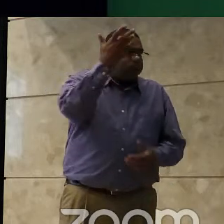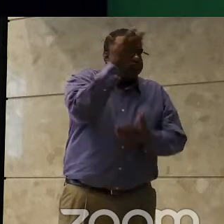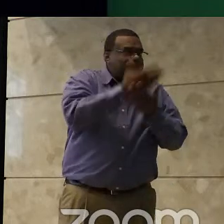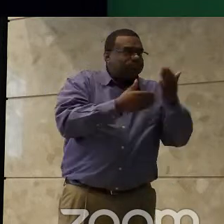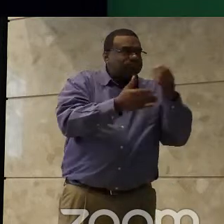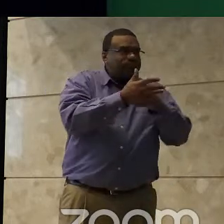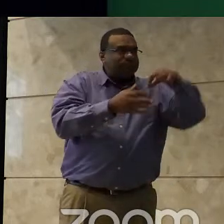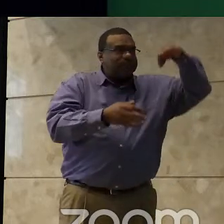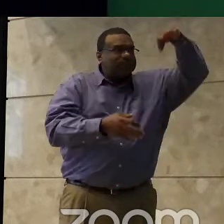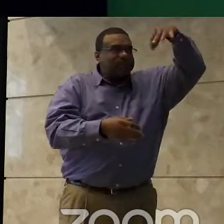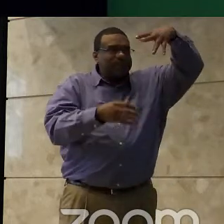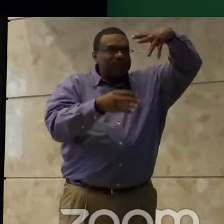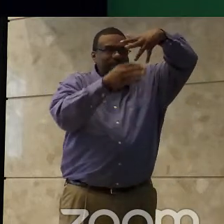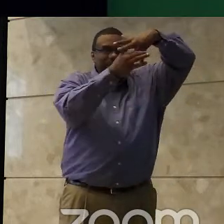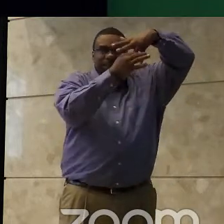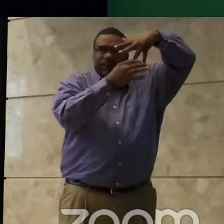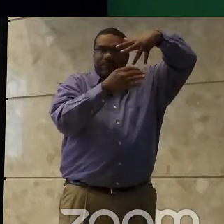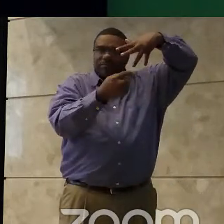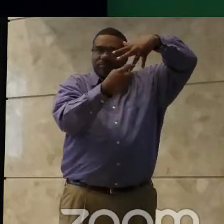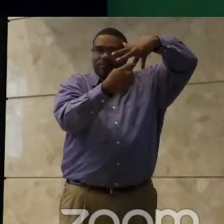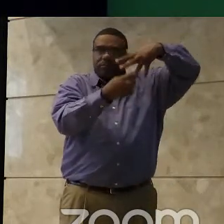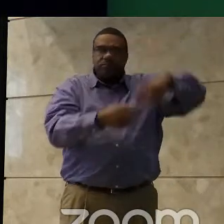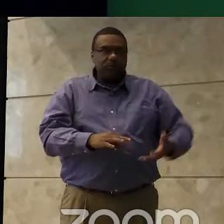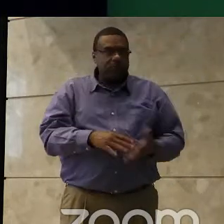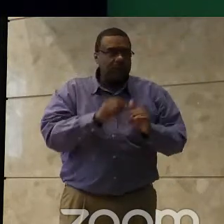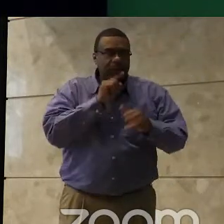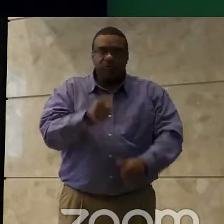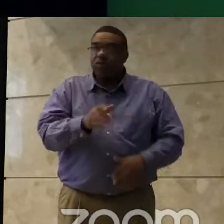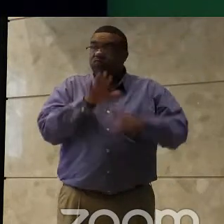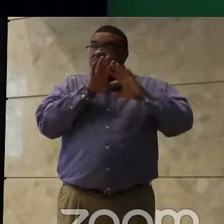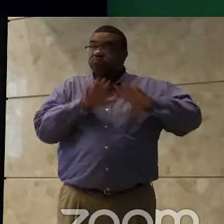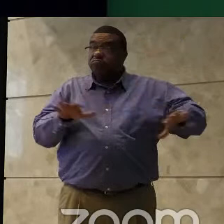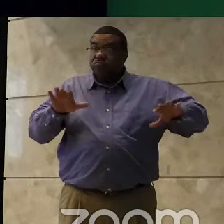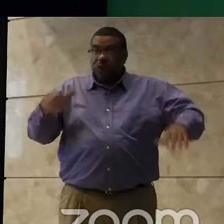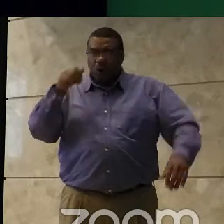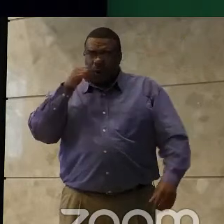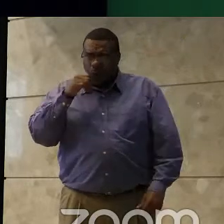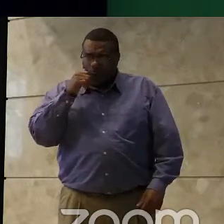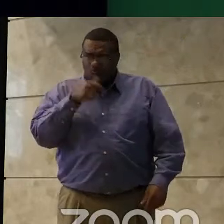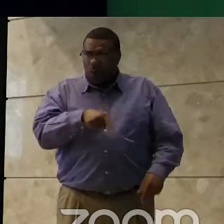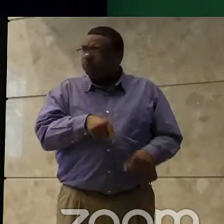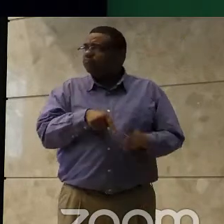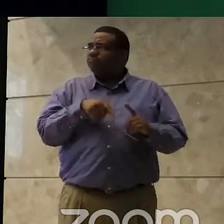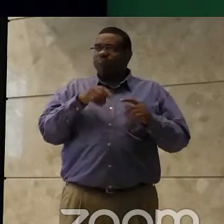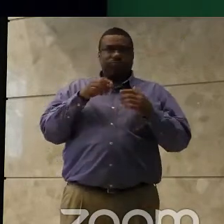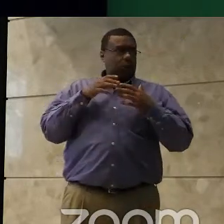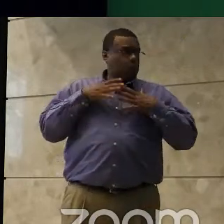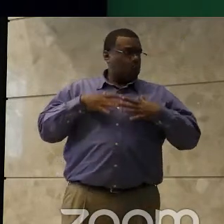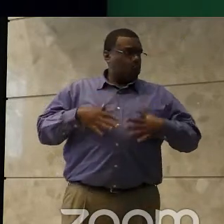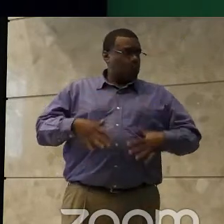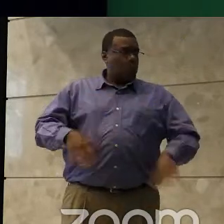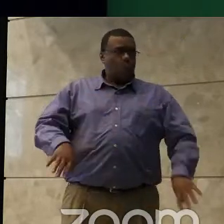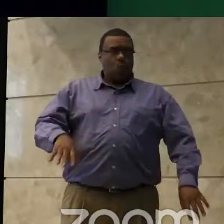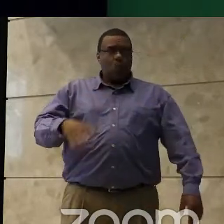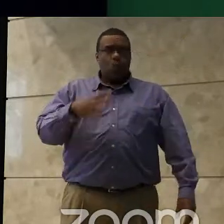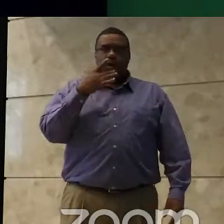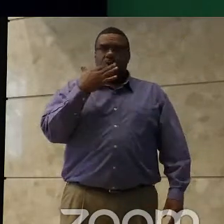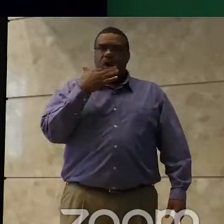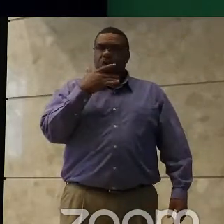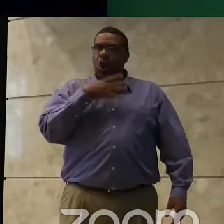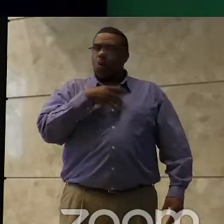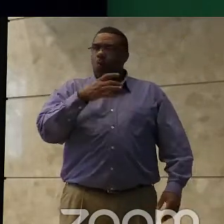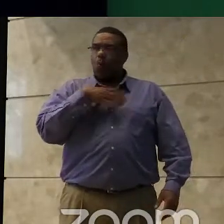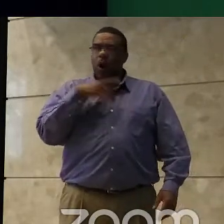Children, little girls, dressed in white, in